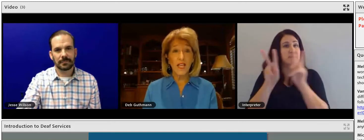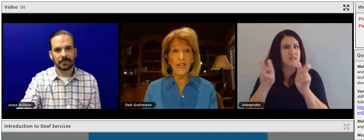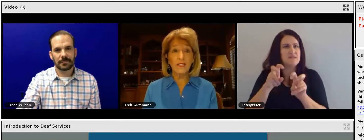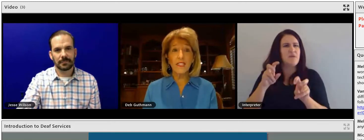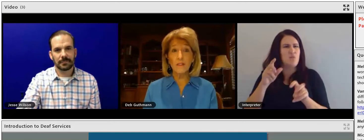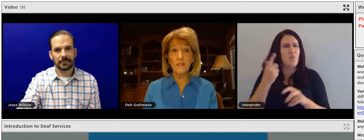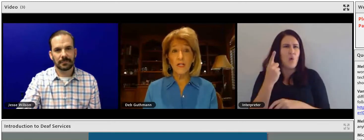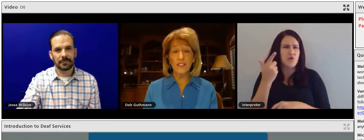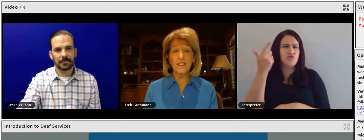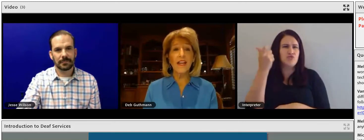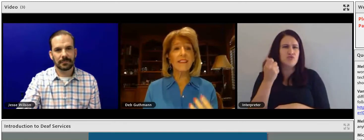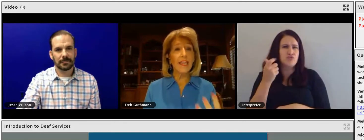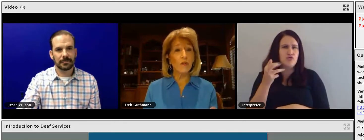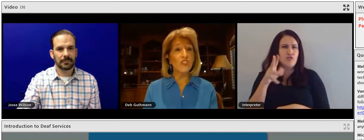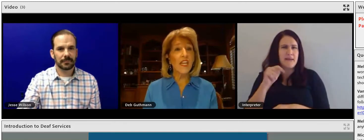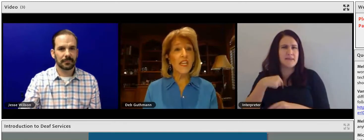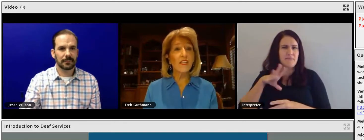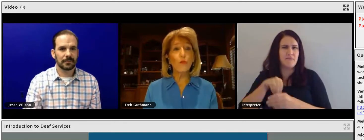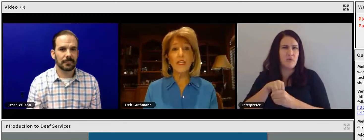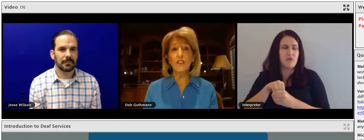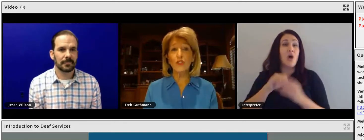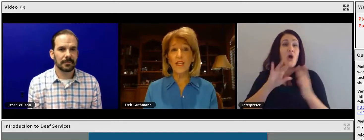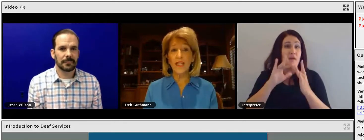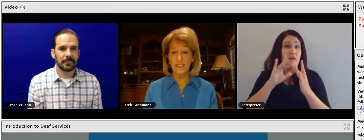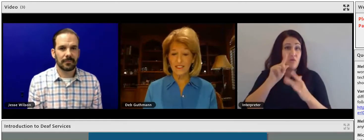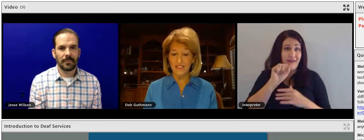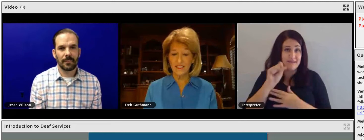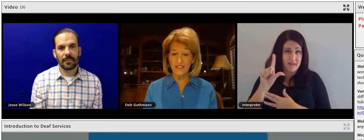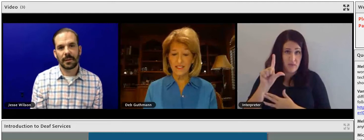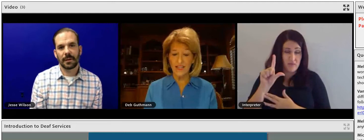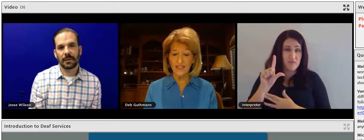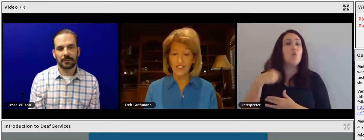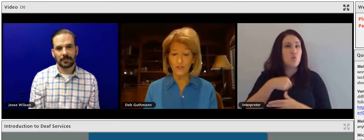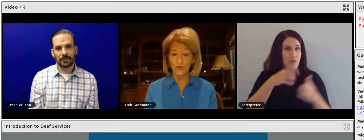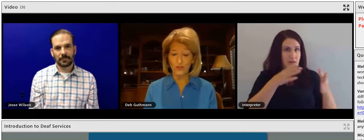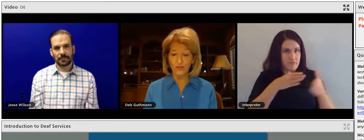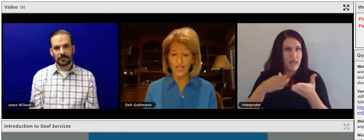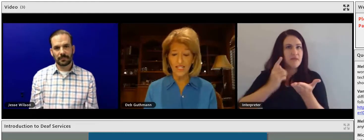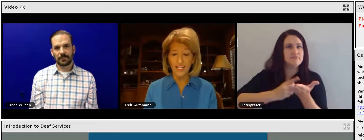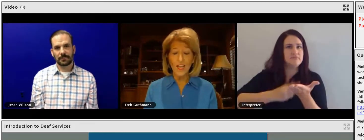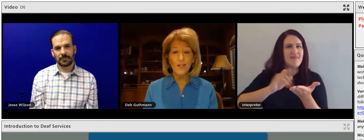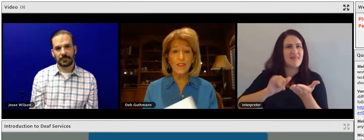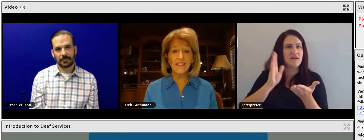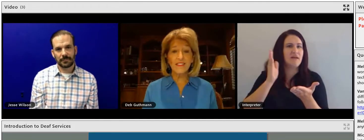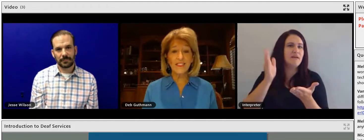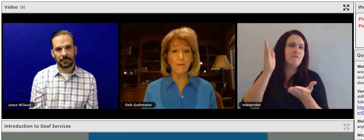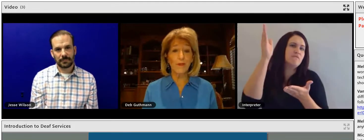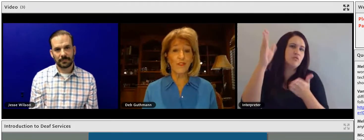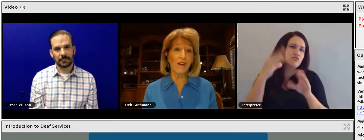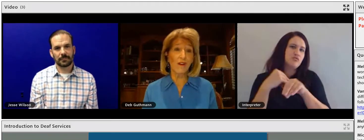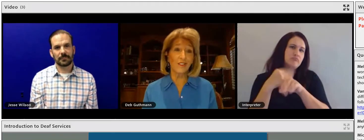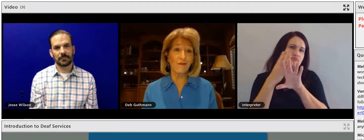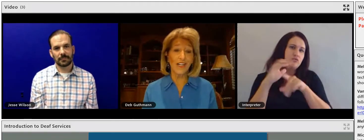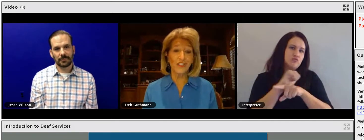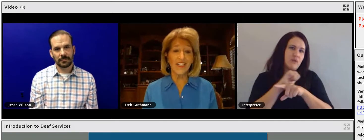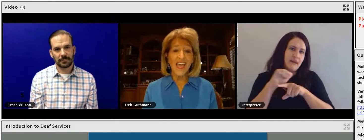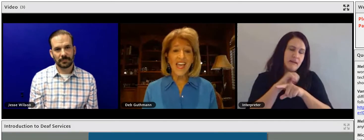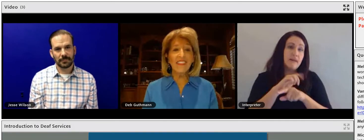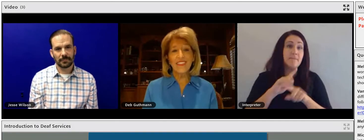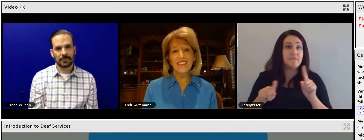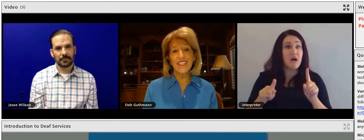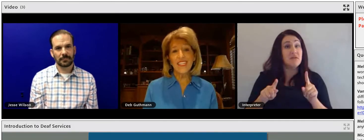of online in American Sign Language, and we do plan to discuss that at a future training. So that's a step